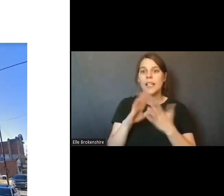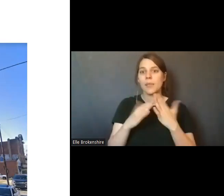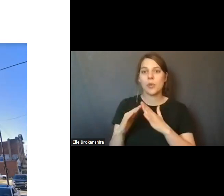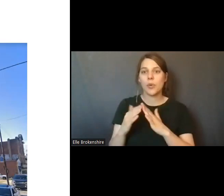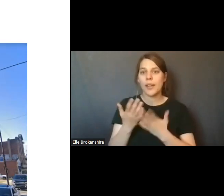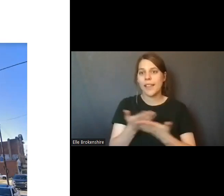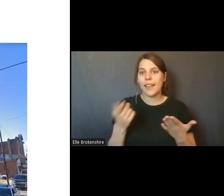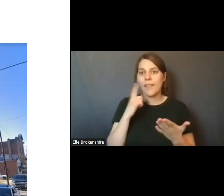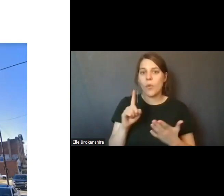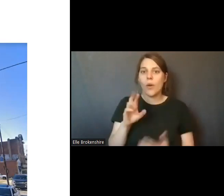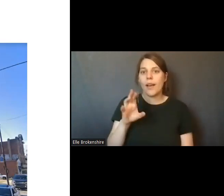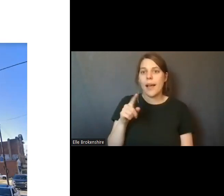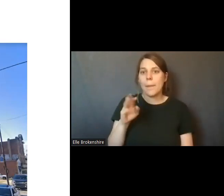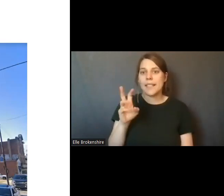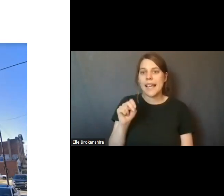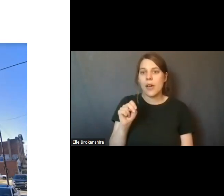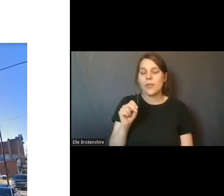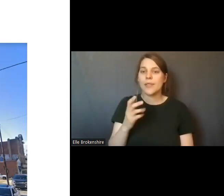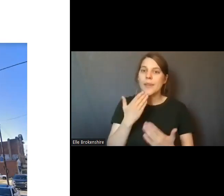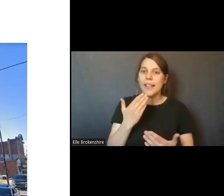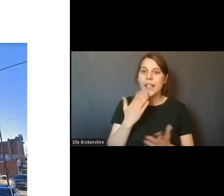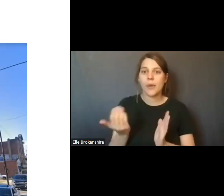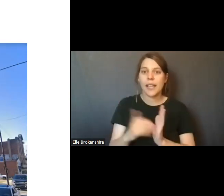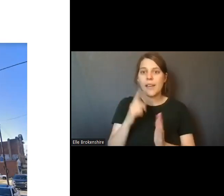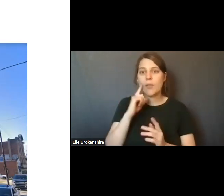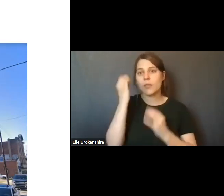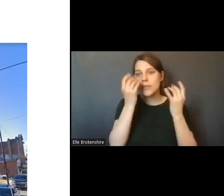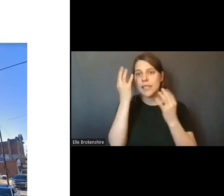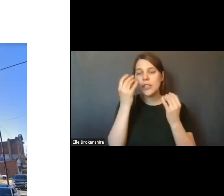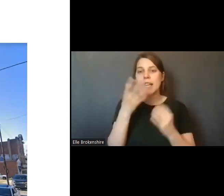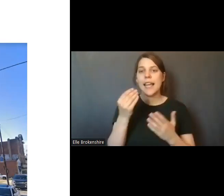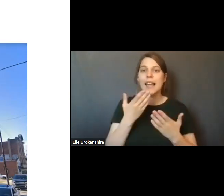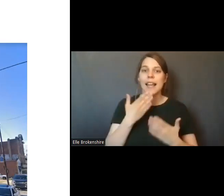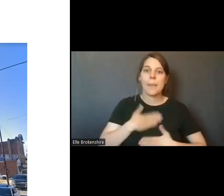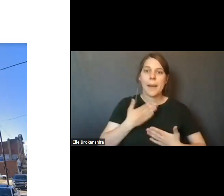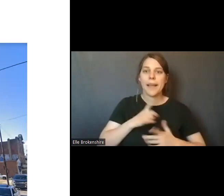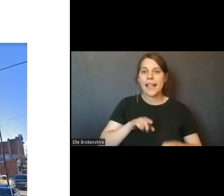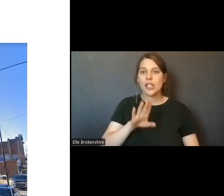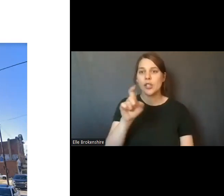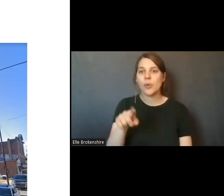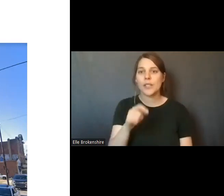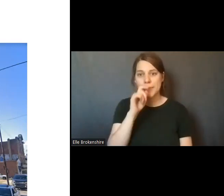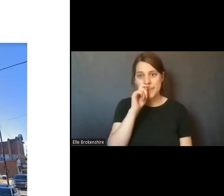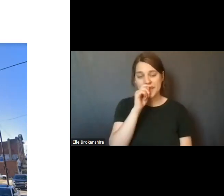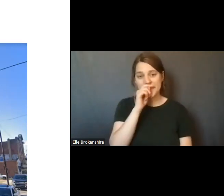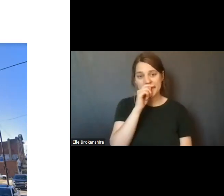its growth. So again, thank you for the consideration and happy to answer any questions.